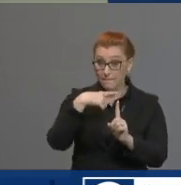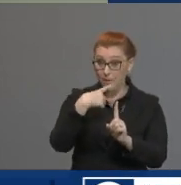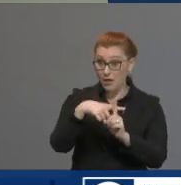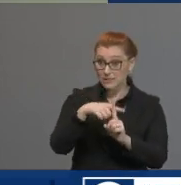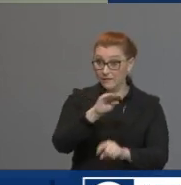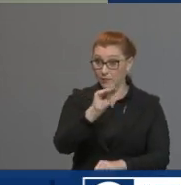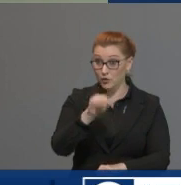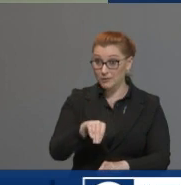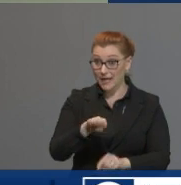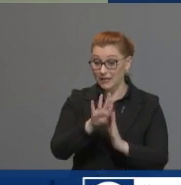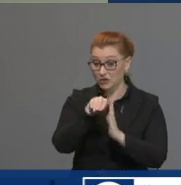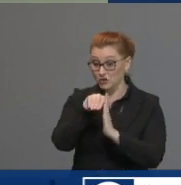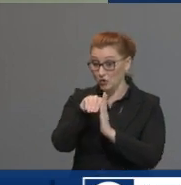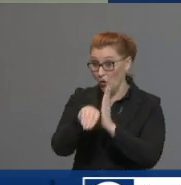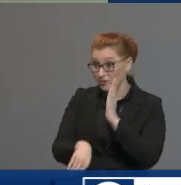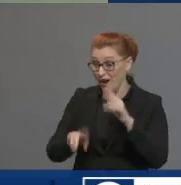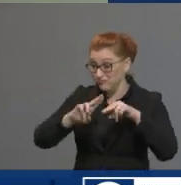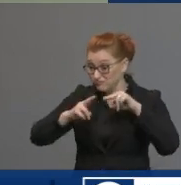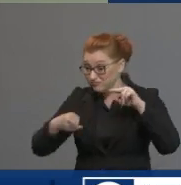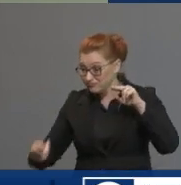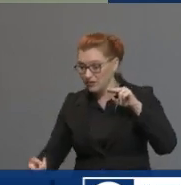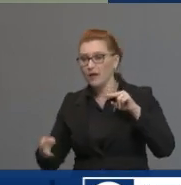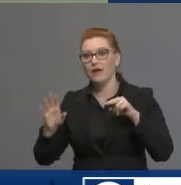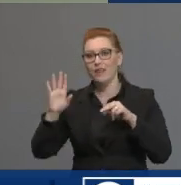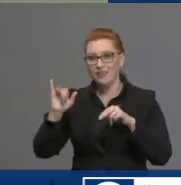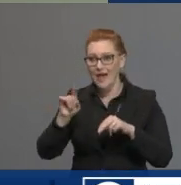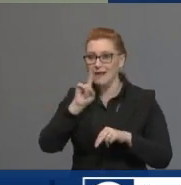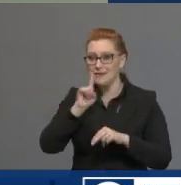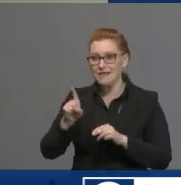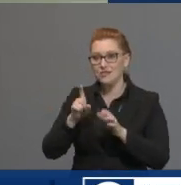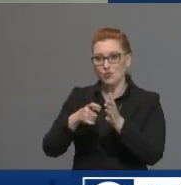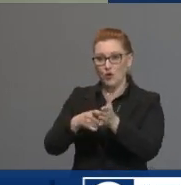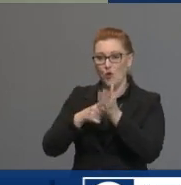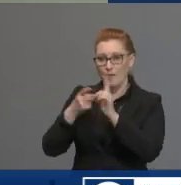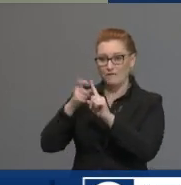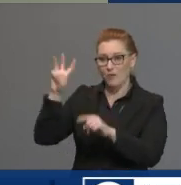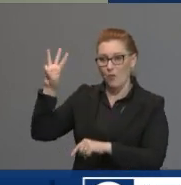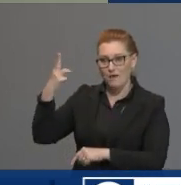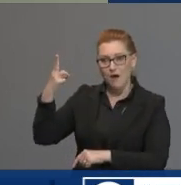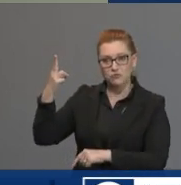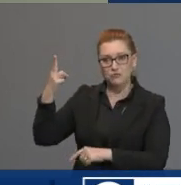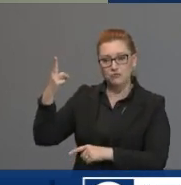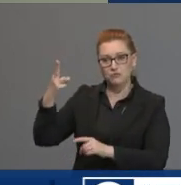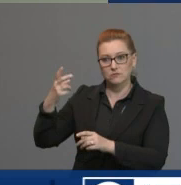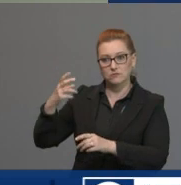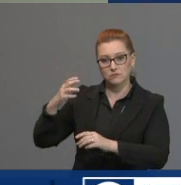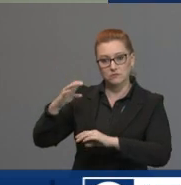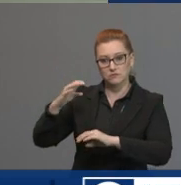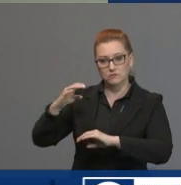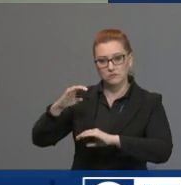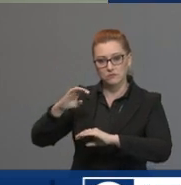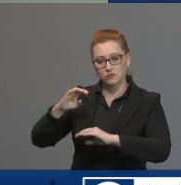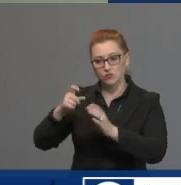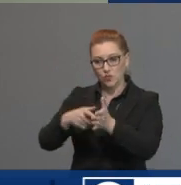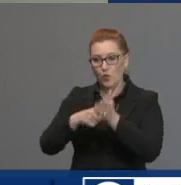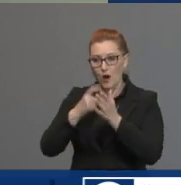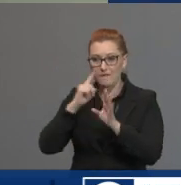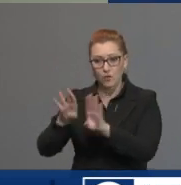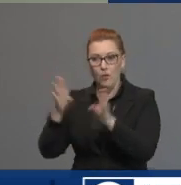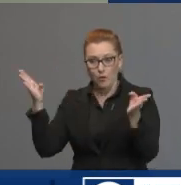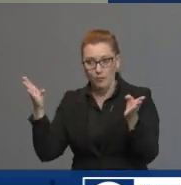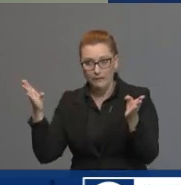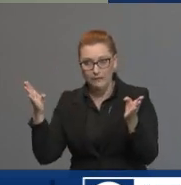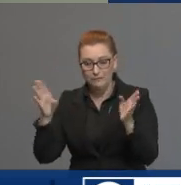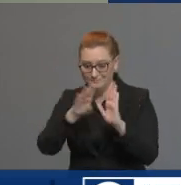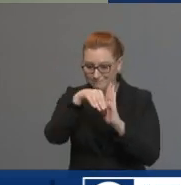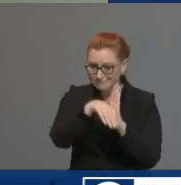down, that is the White House gating criteria. That is the Centers for Disease Control gating criteria.